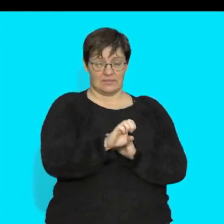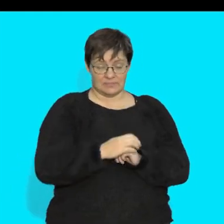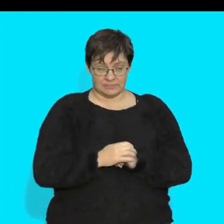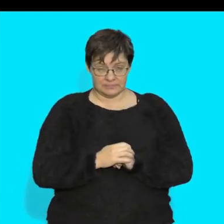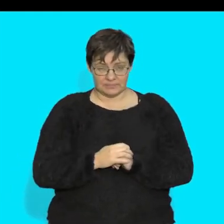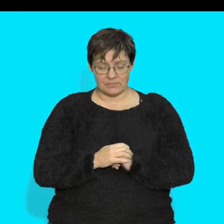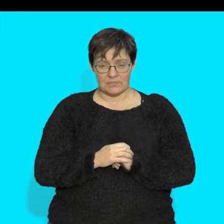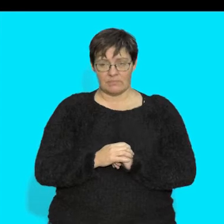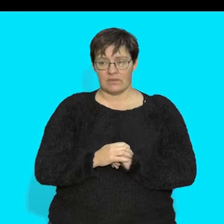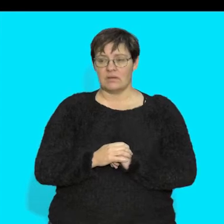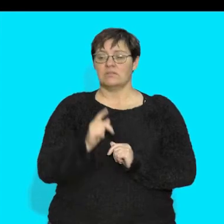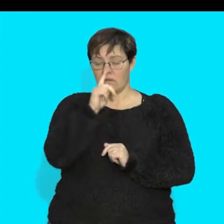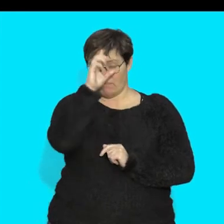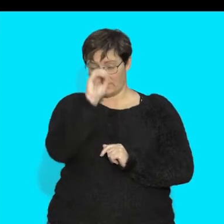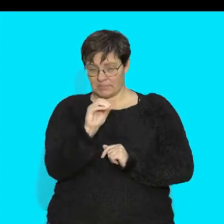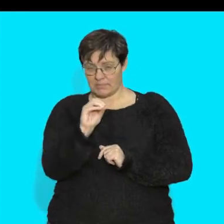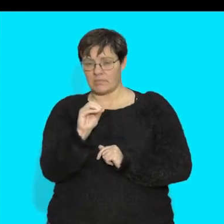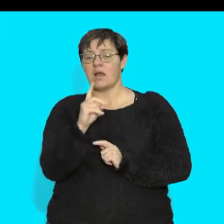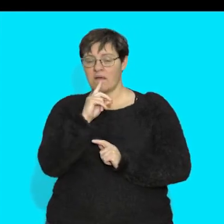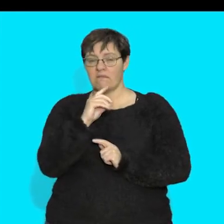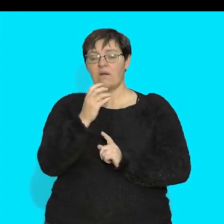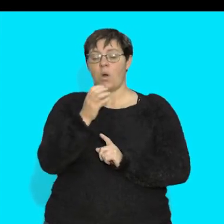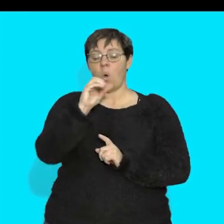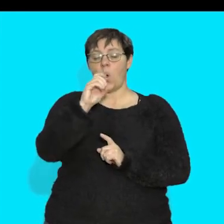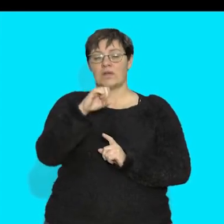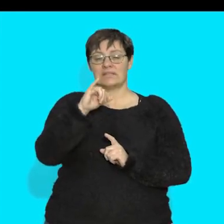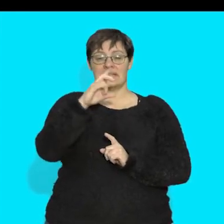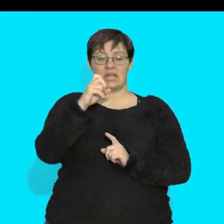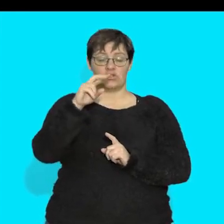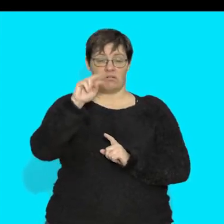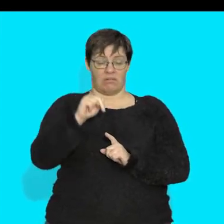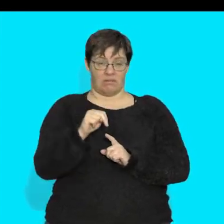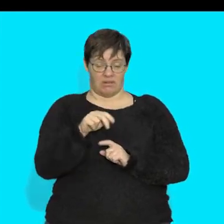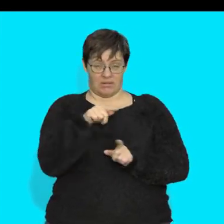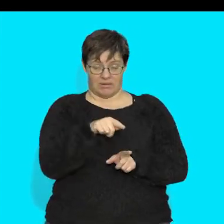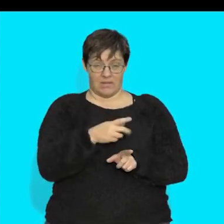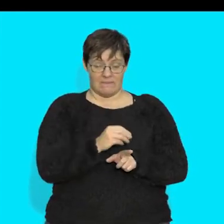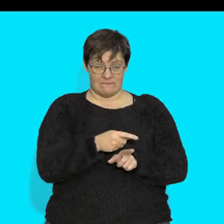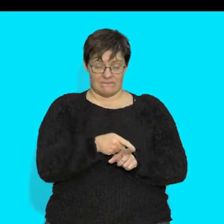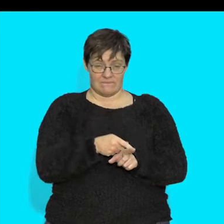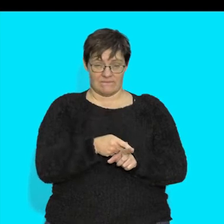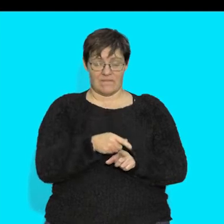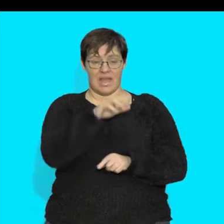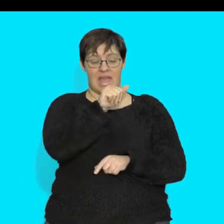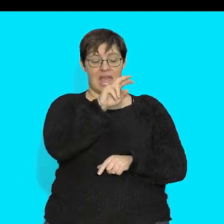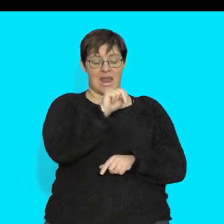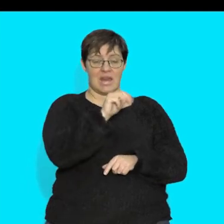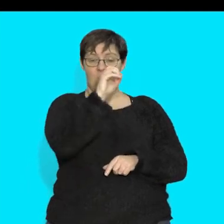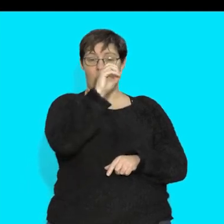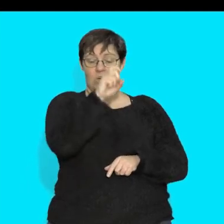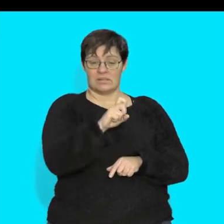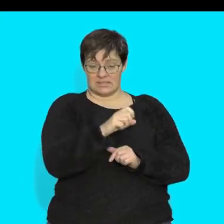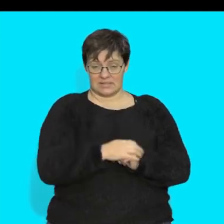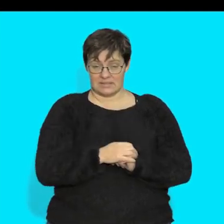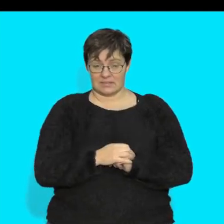So we've got the anode reaction. Notice that it's oxidation, and we've got the anox.